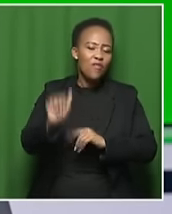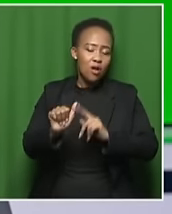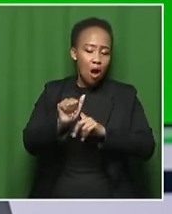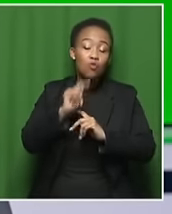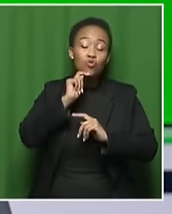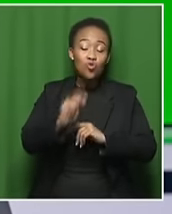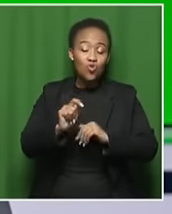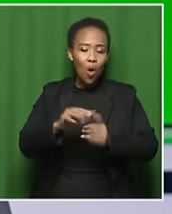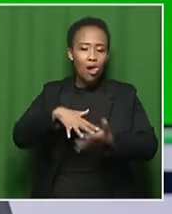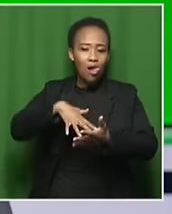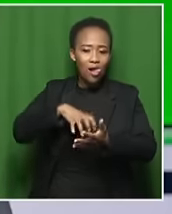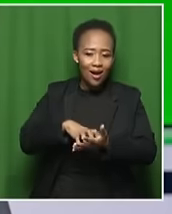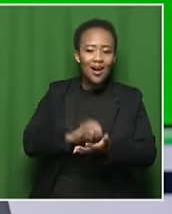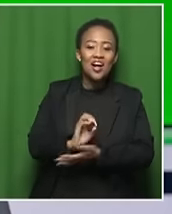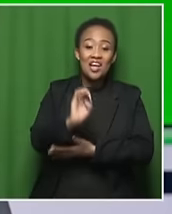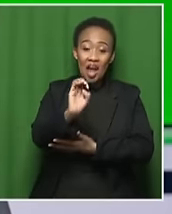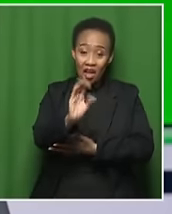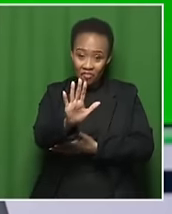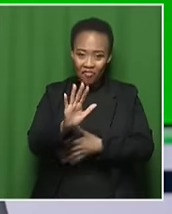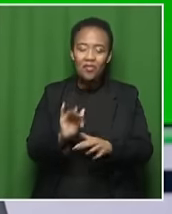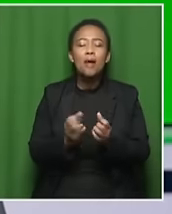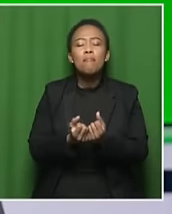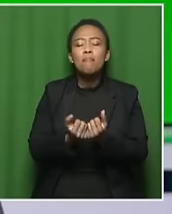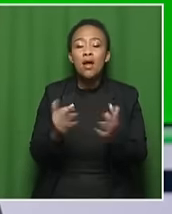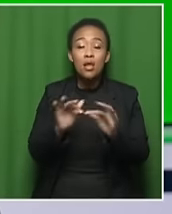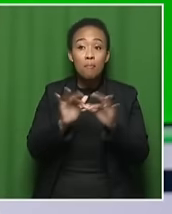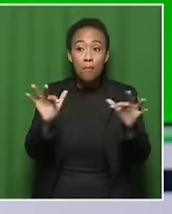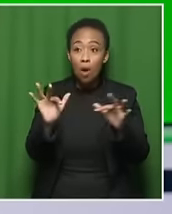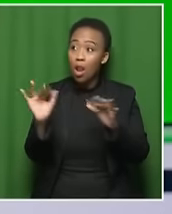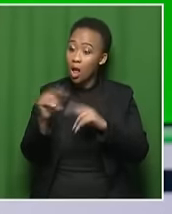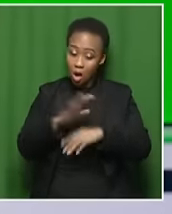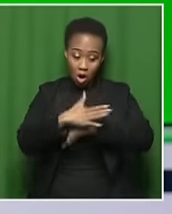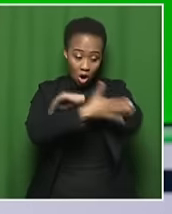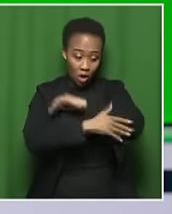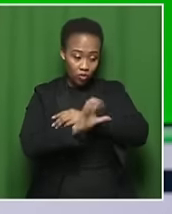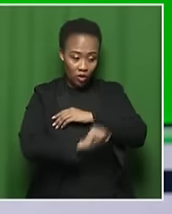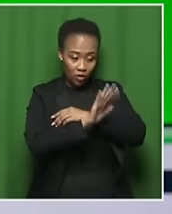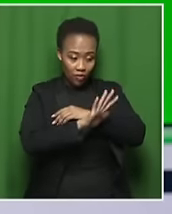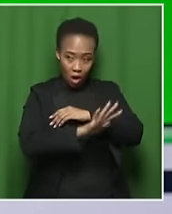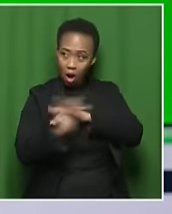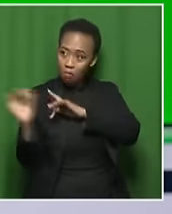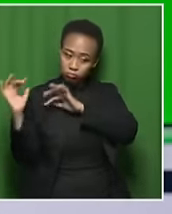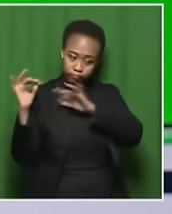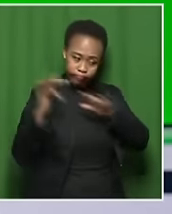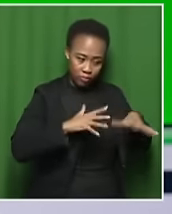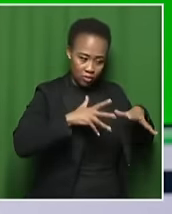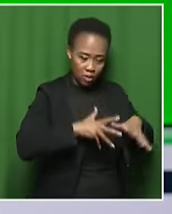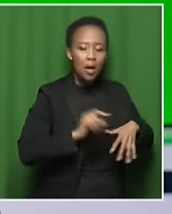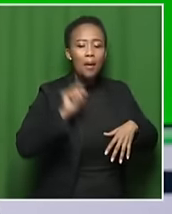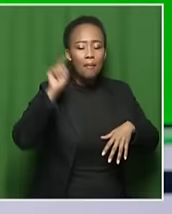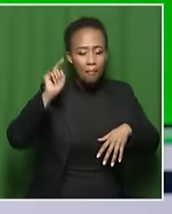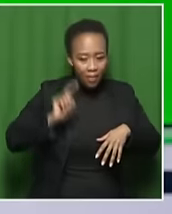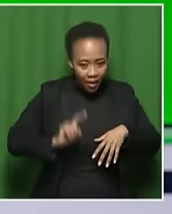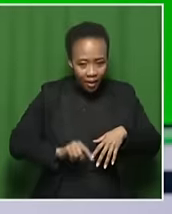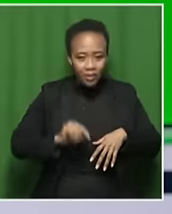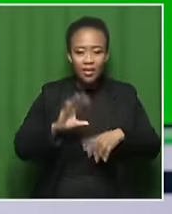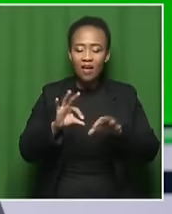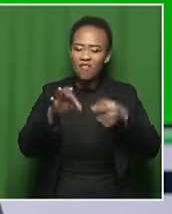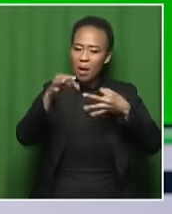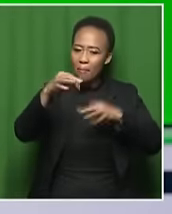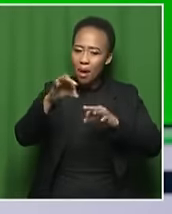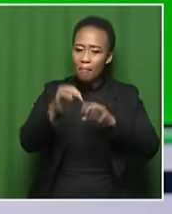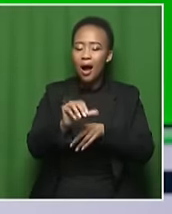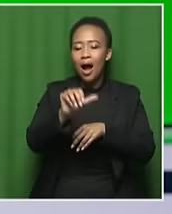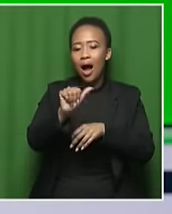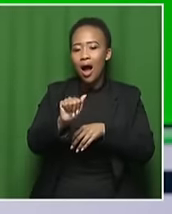vulnerable. In many ways, there are people who come to this country who qualify for asylum, and they are not getting the paperwork, and they are vulnerable to